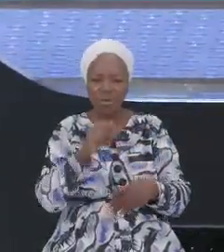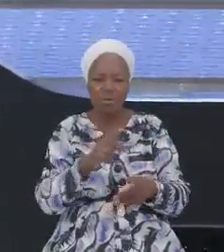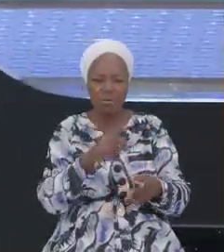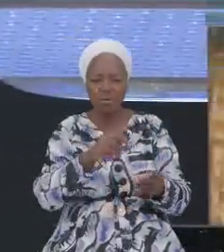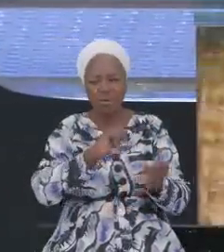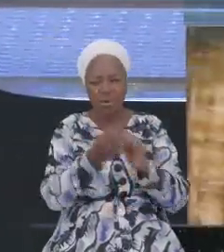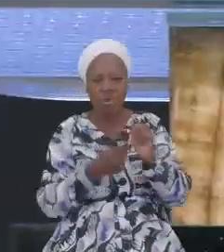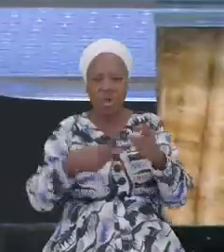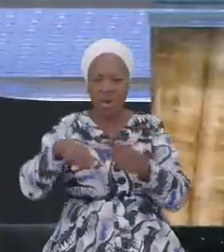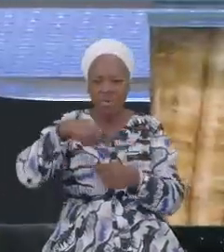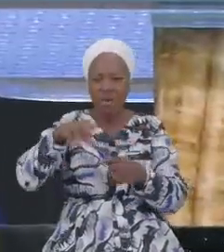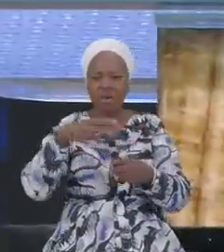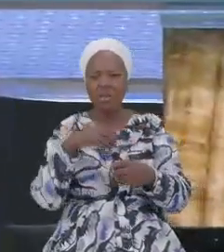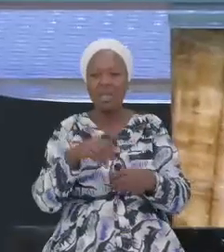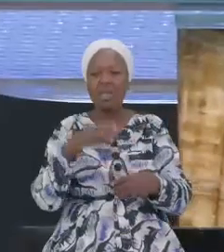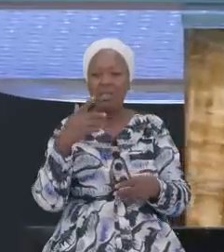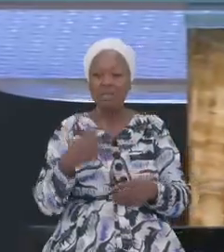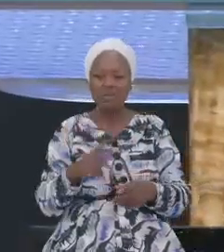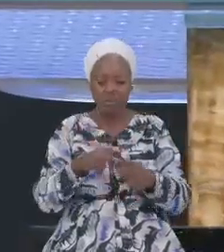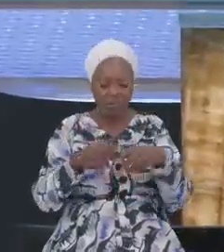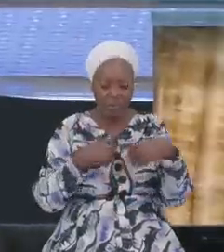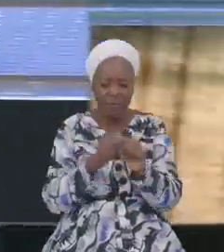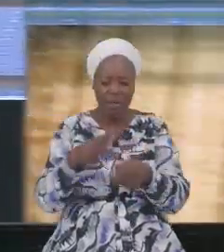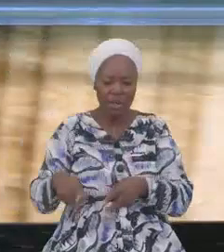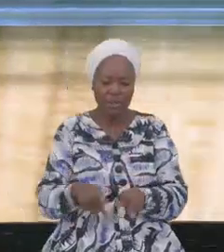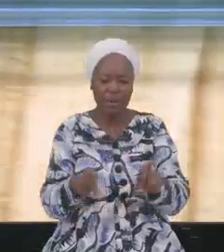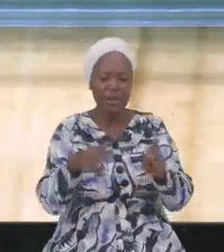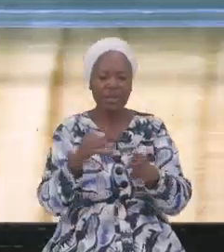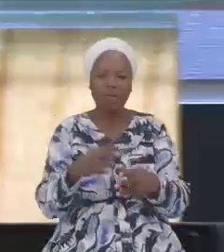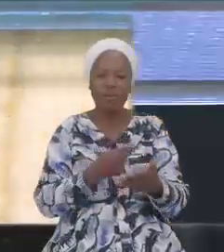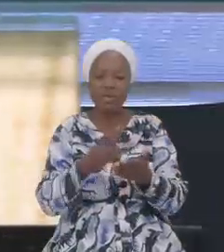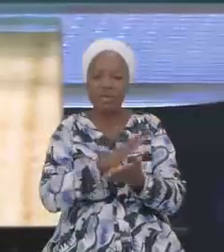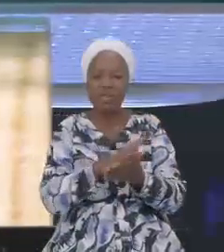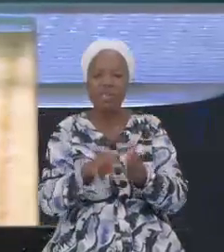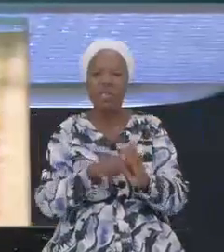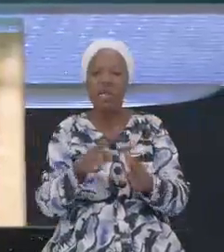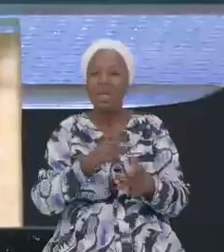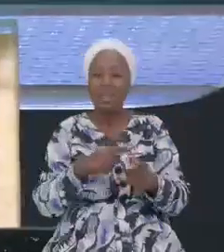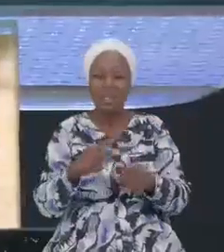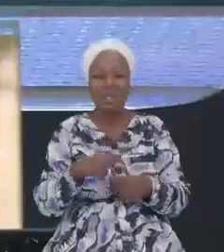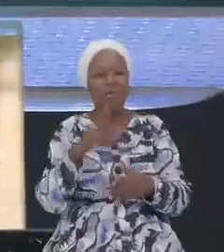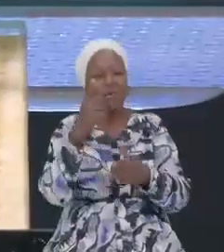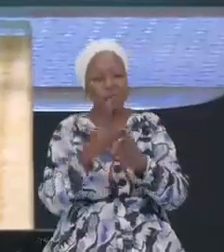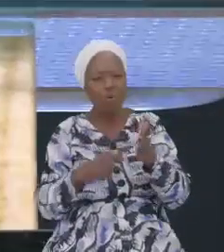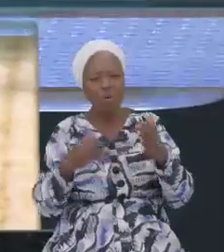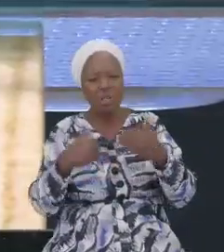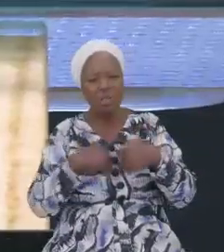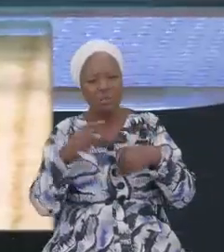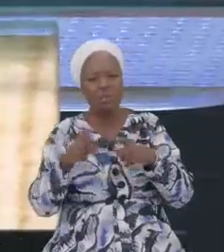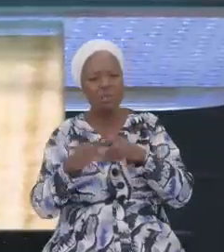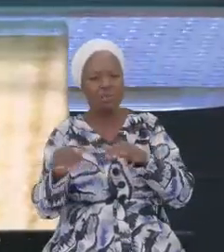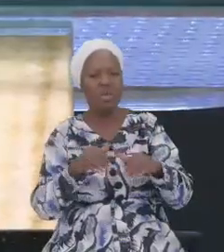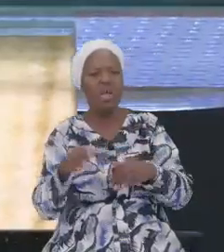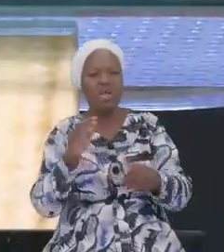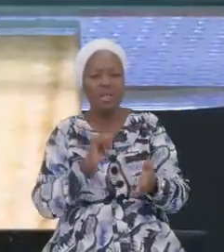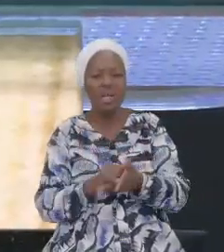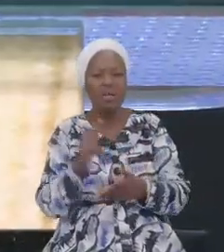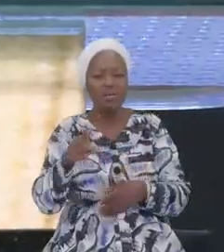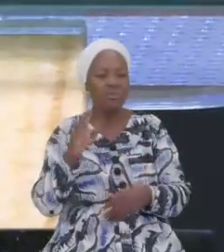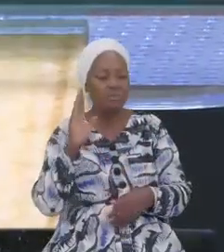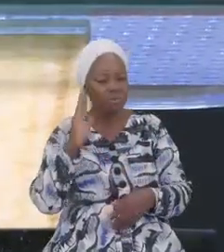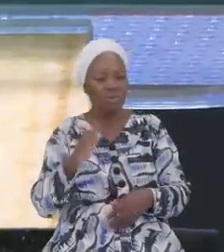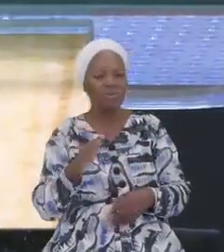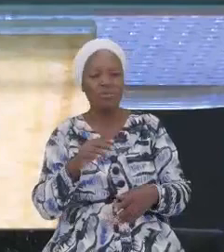around their lives to follow the path of righteousness. It says, what hast thou to do that thou